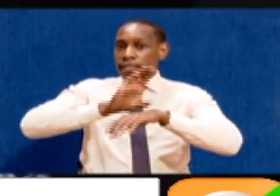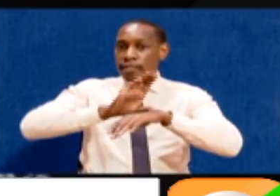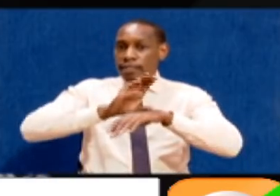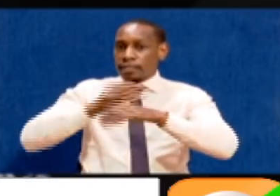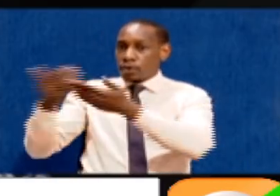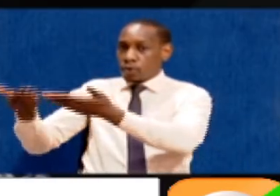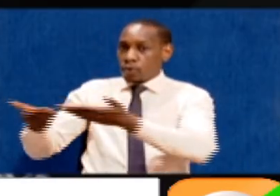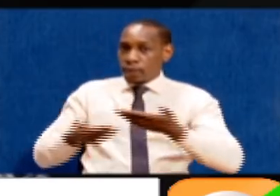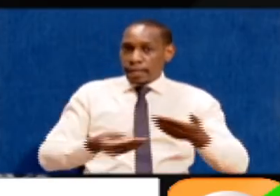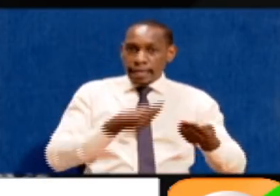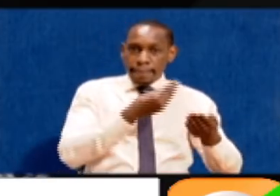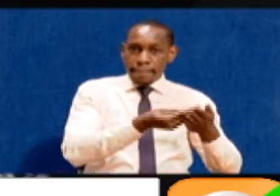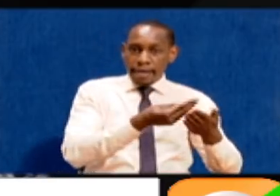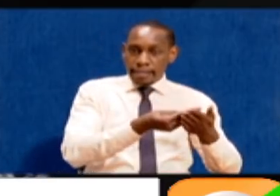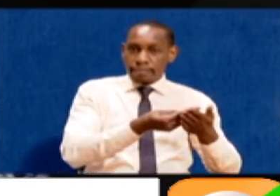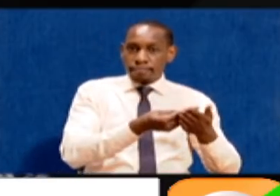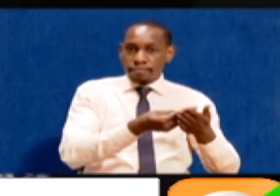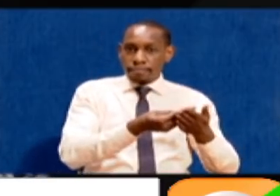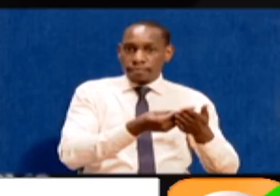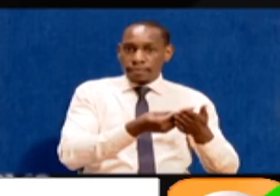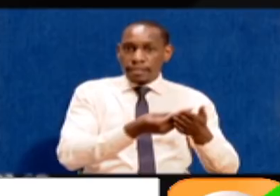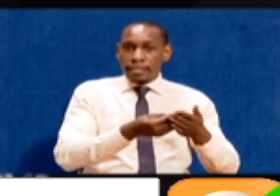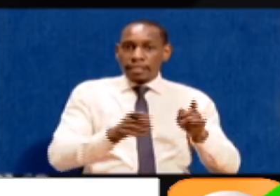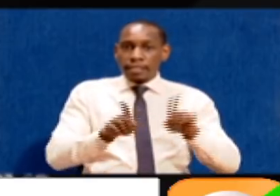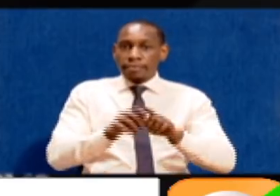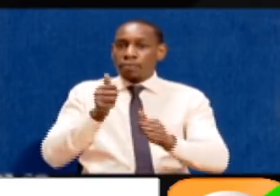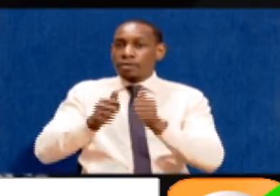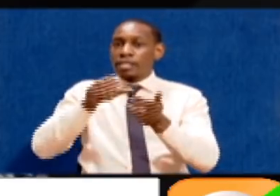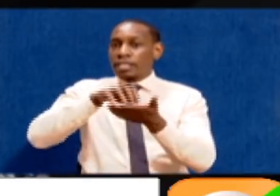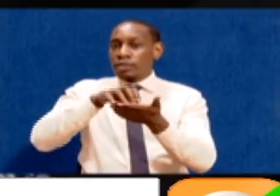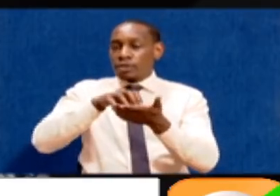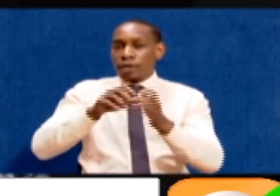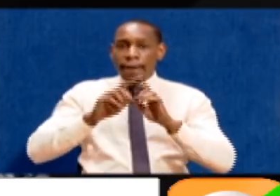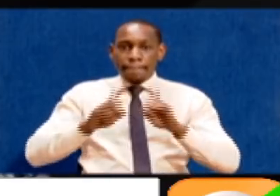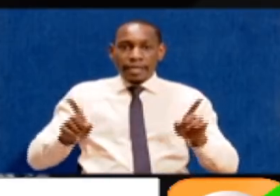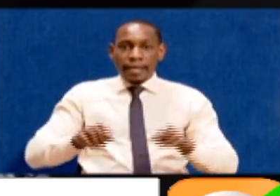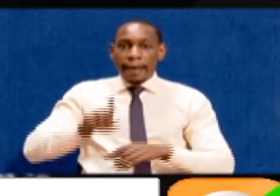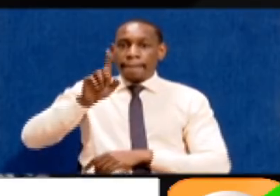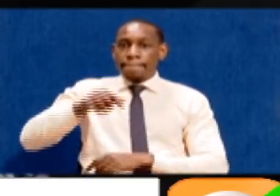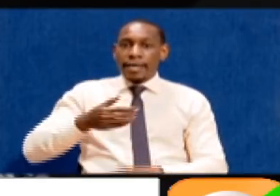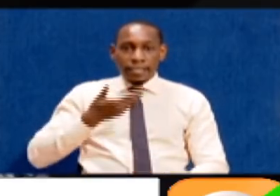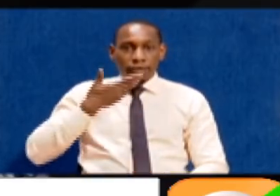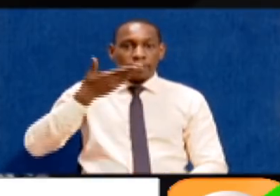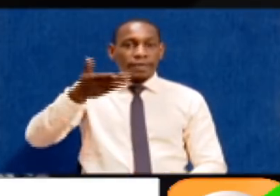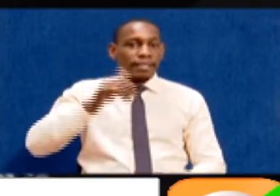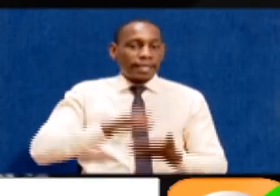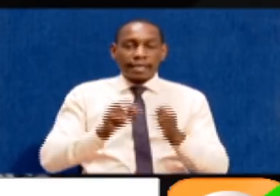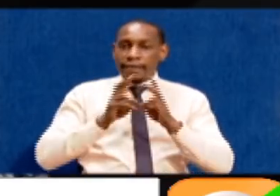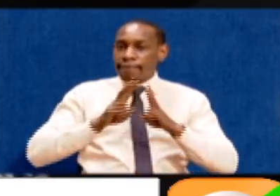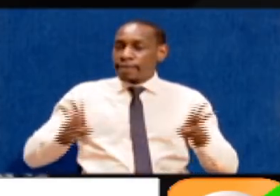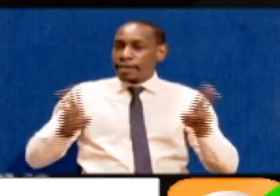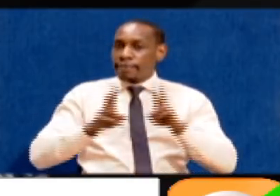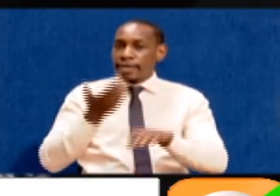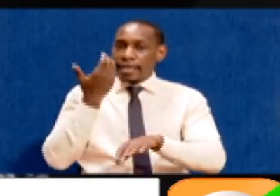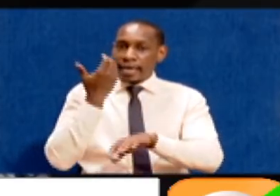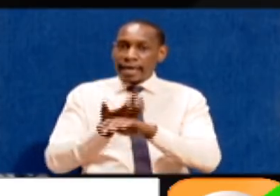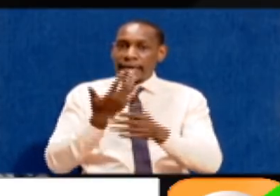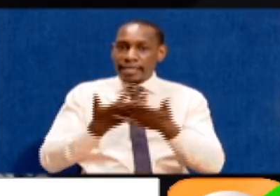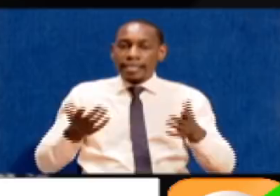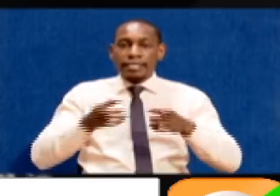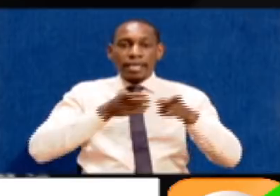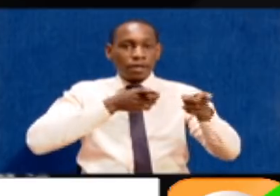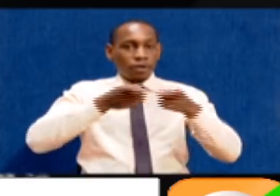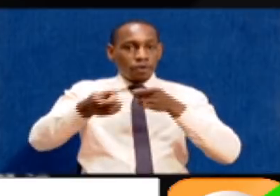churches receive their monies and under what circumstances. But I must confess, it would be a very difficult thing